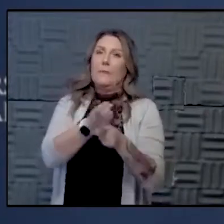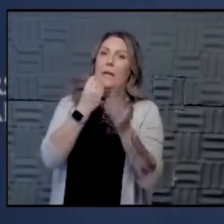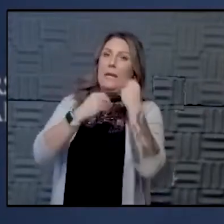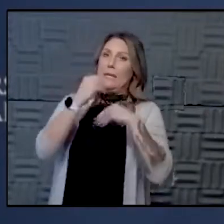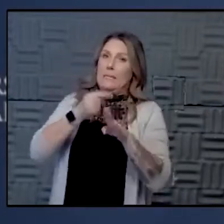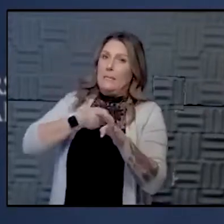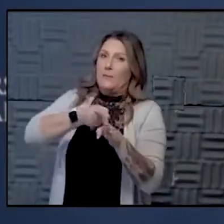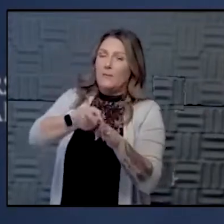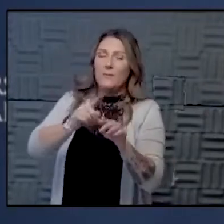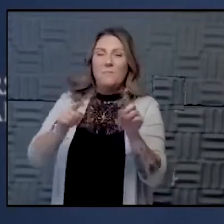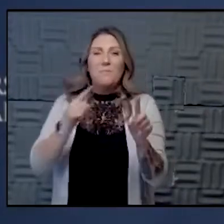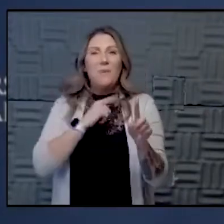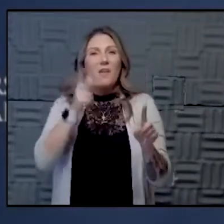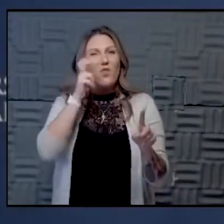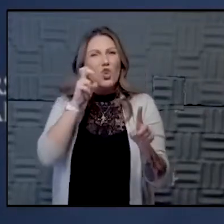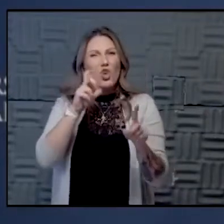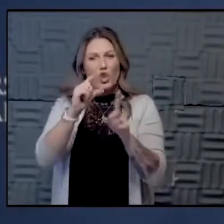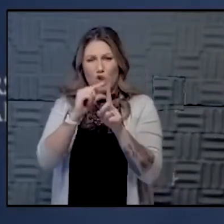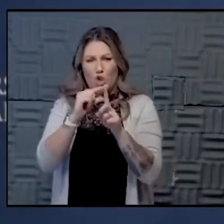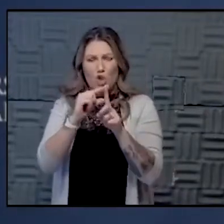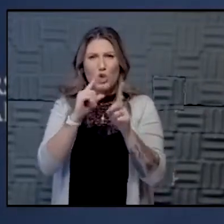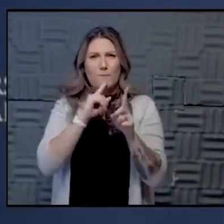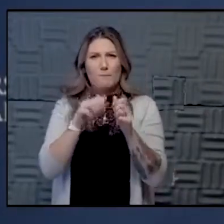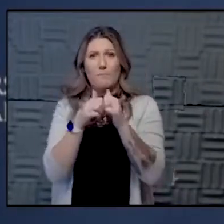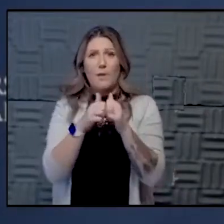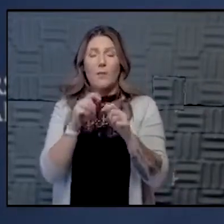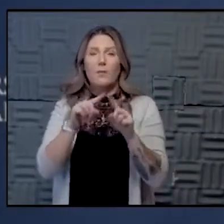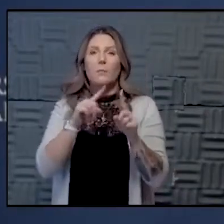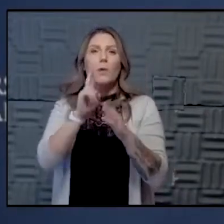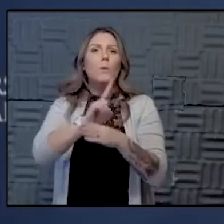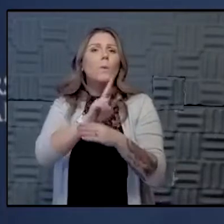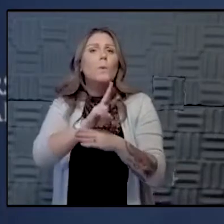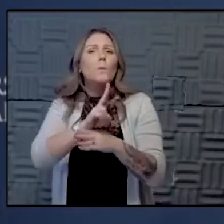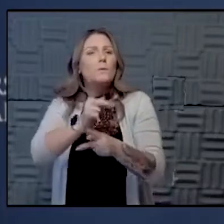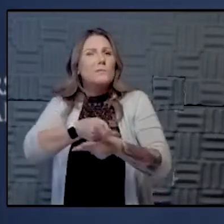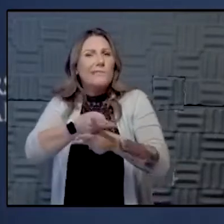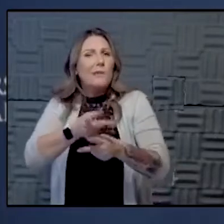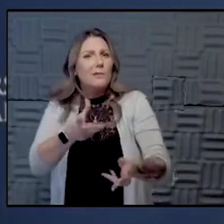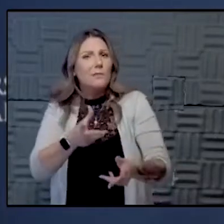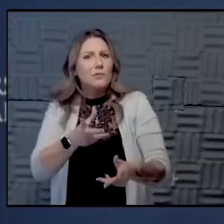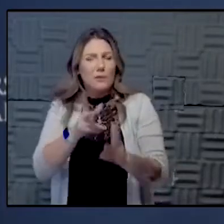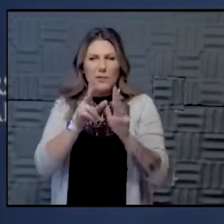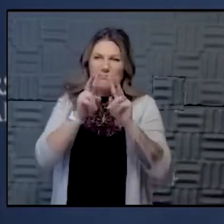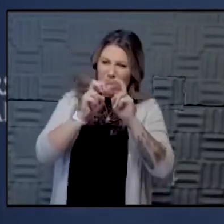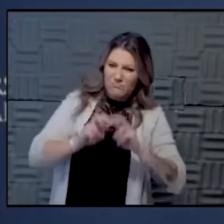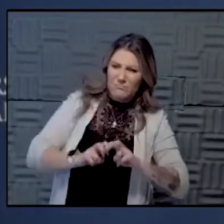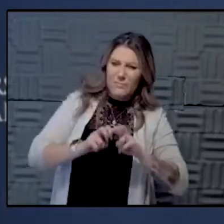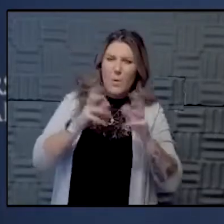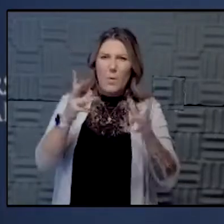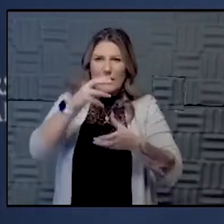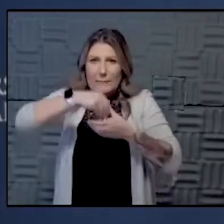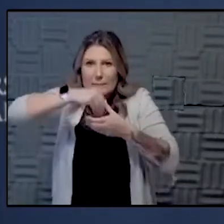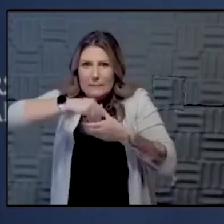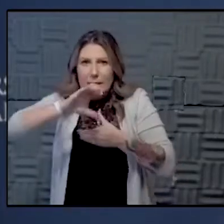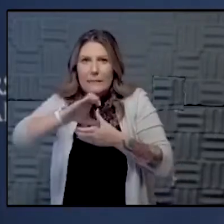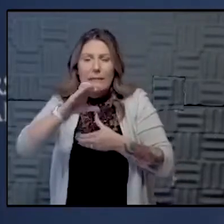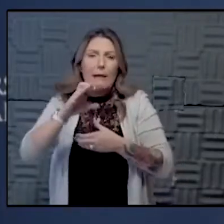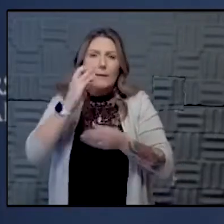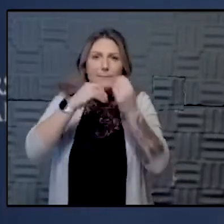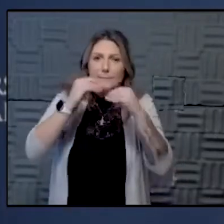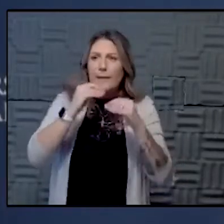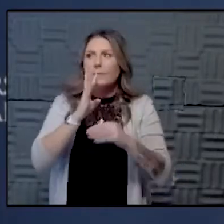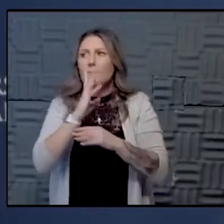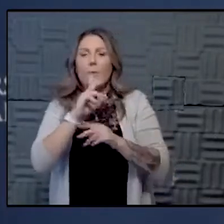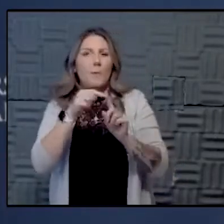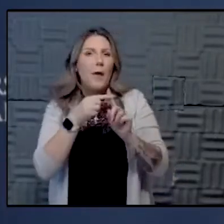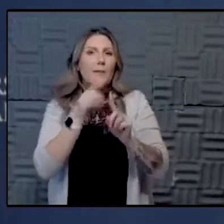heard those terms used interchangeably, but I would just use caution and look at what the actual substances are within that diet. What are they talking about? Is it